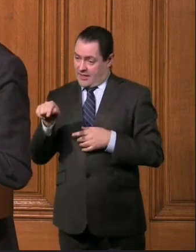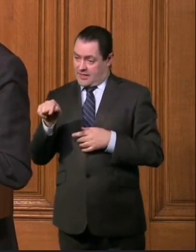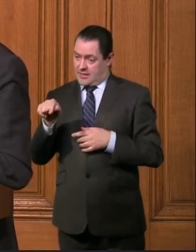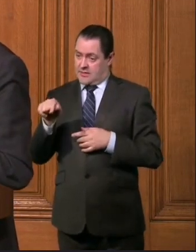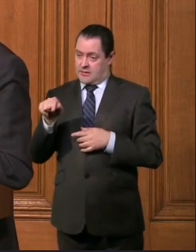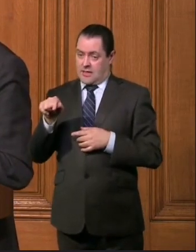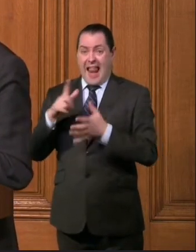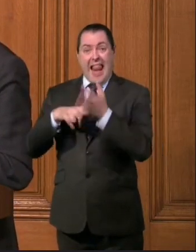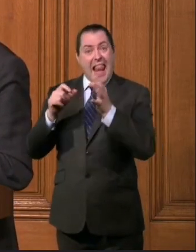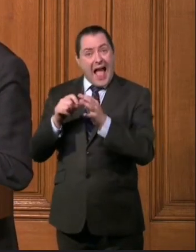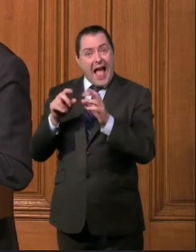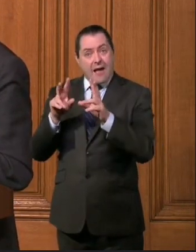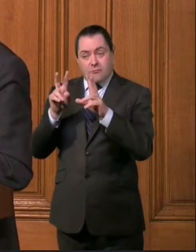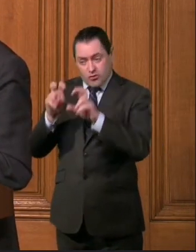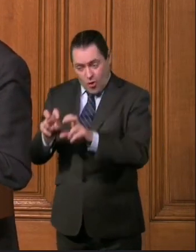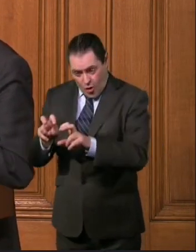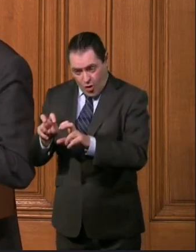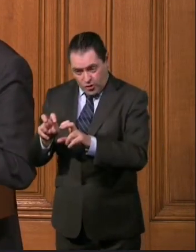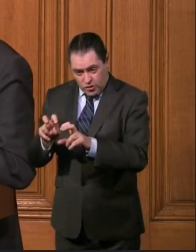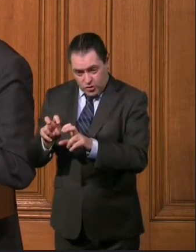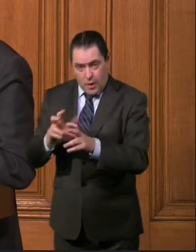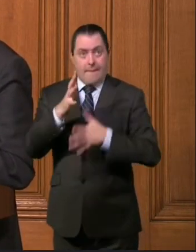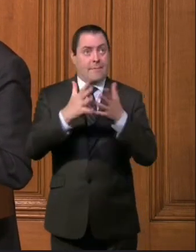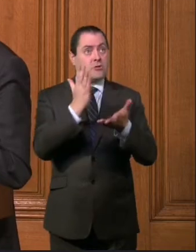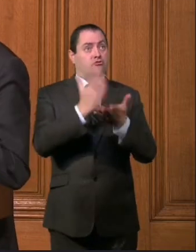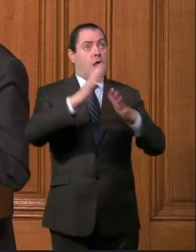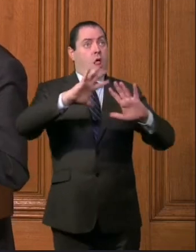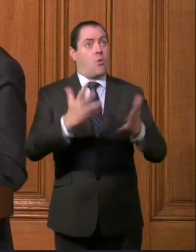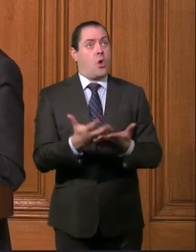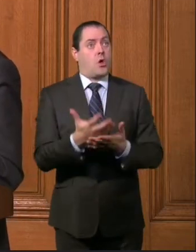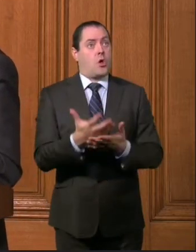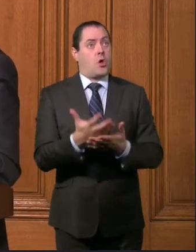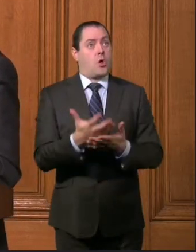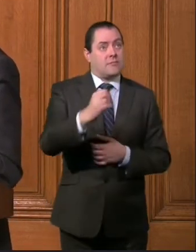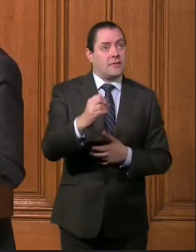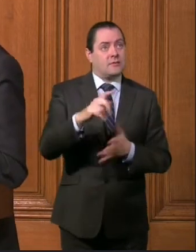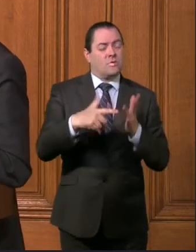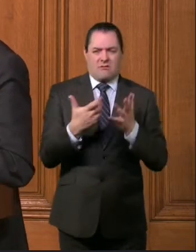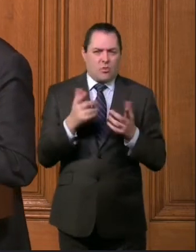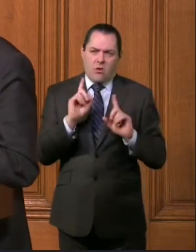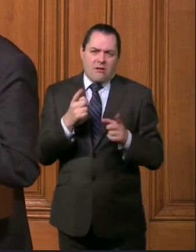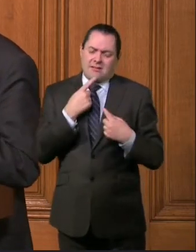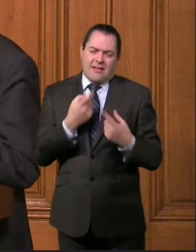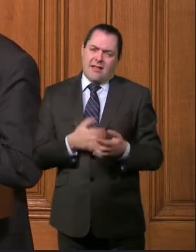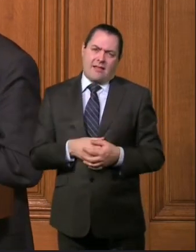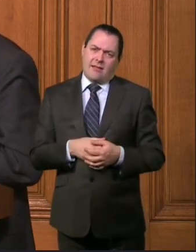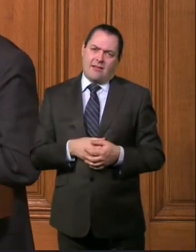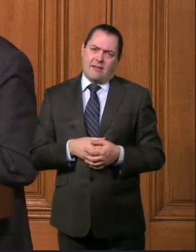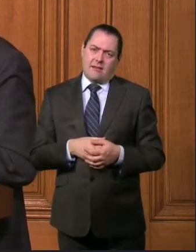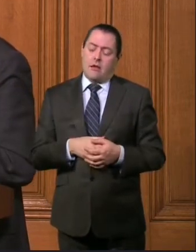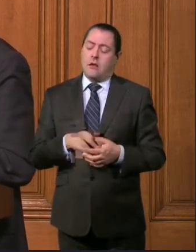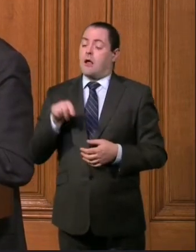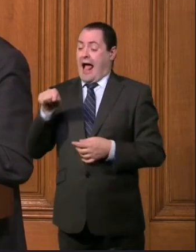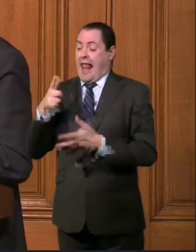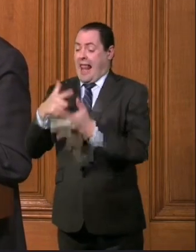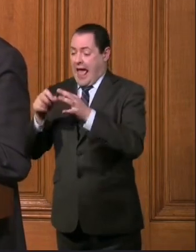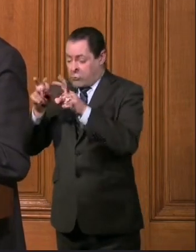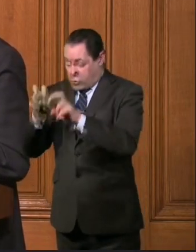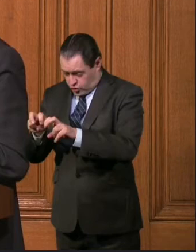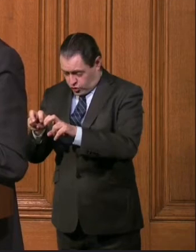different results coming up on all of these. Ultimately, it's going to be clinical data that's going to tell us, and we are going to get clinical data because